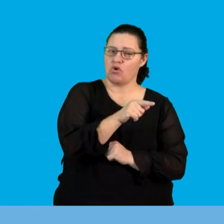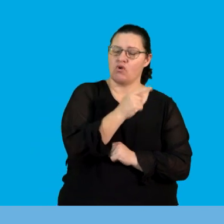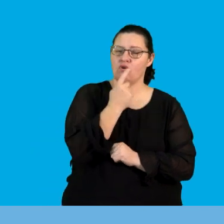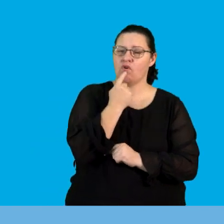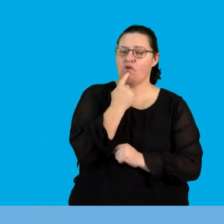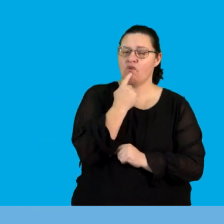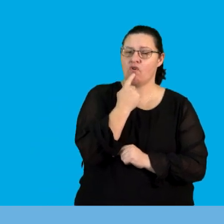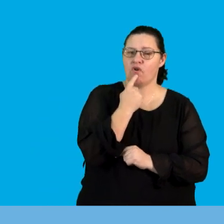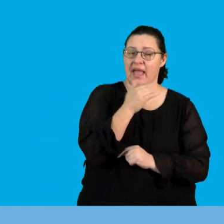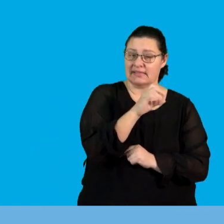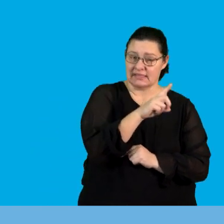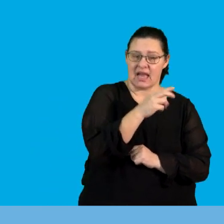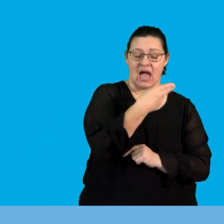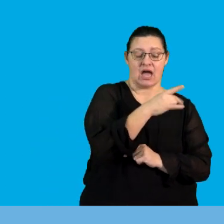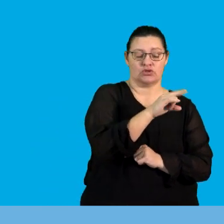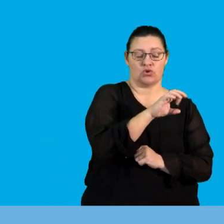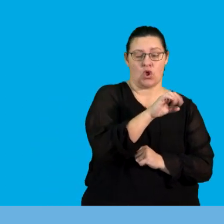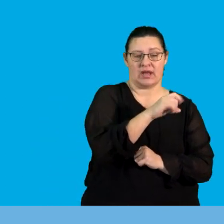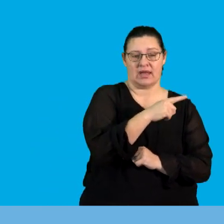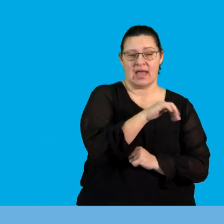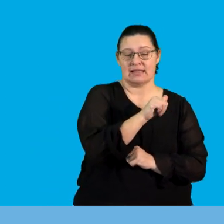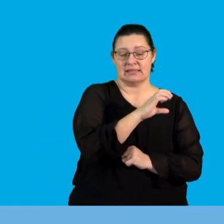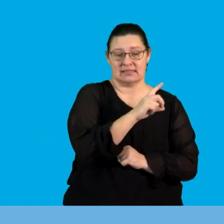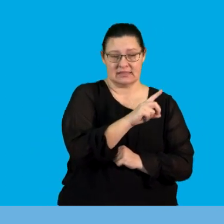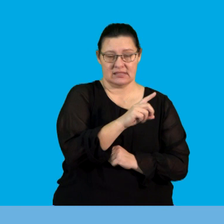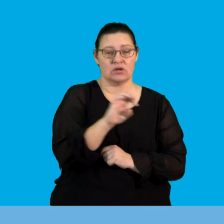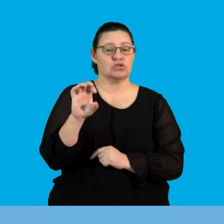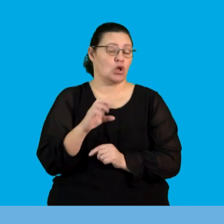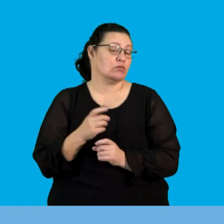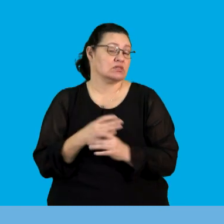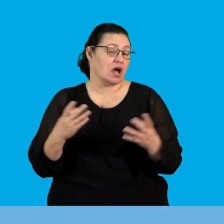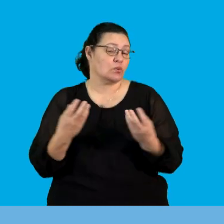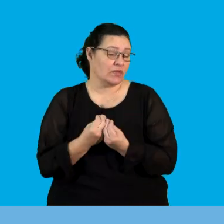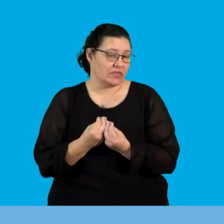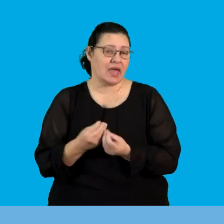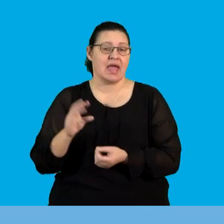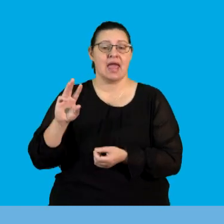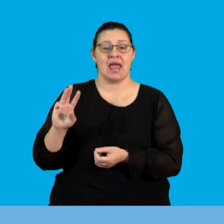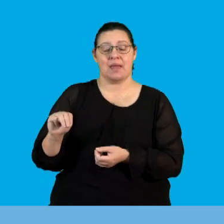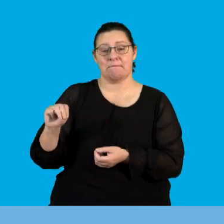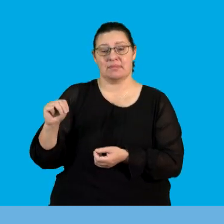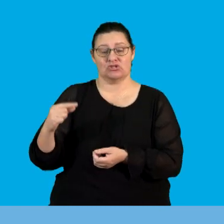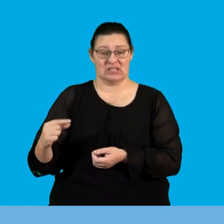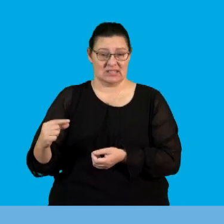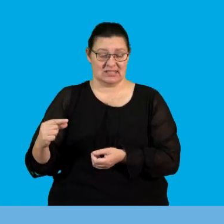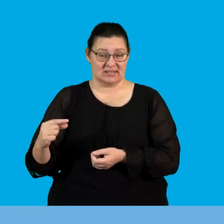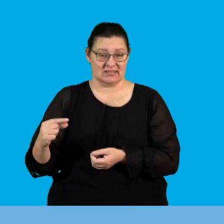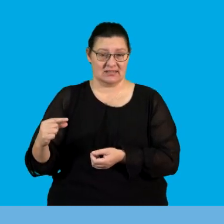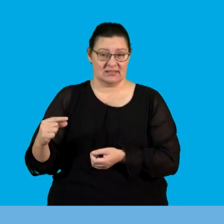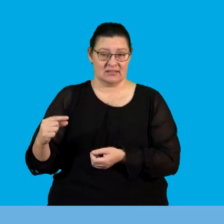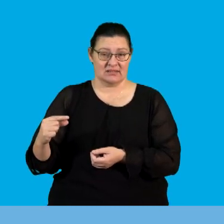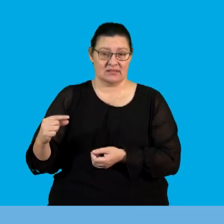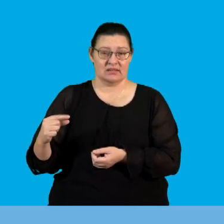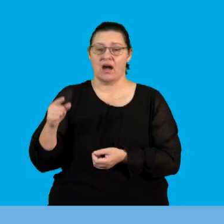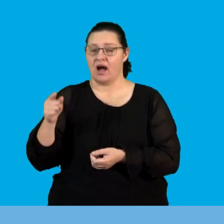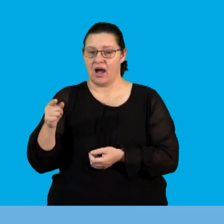to be our hydrochloric acid. So then that means the salt produced must start with magnesium. So that means now